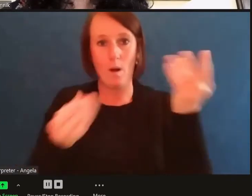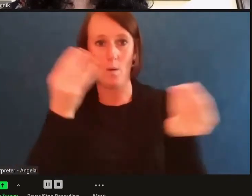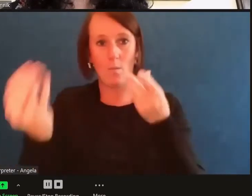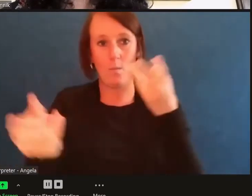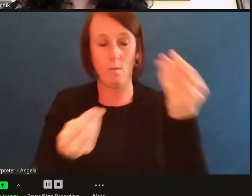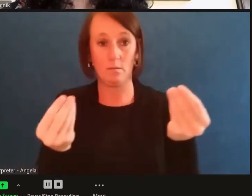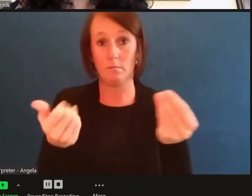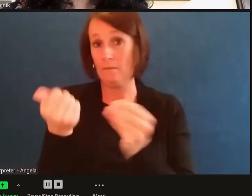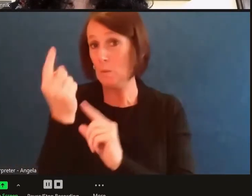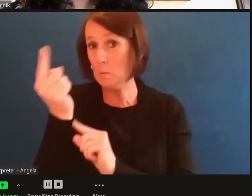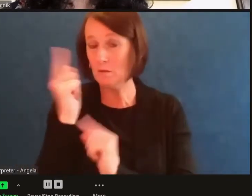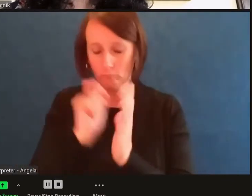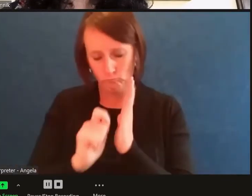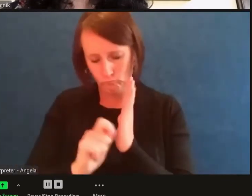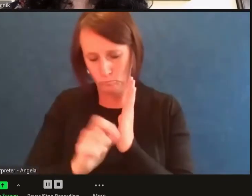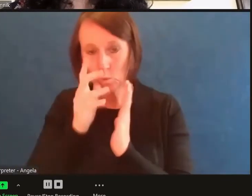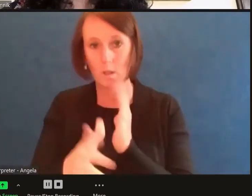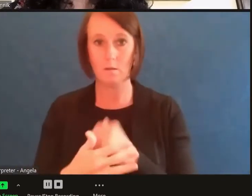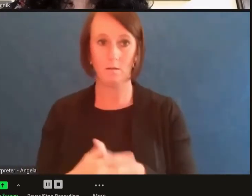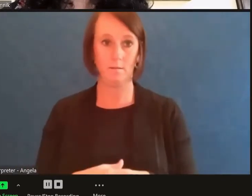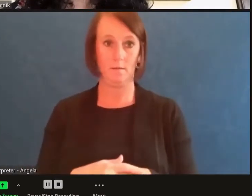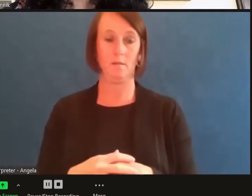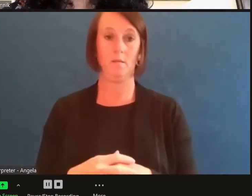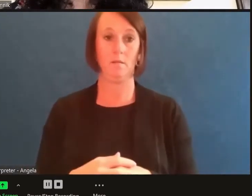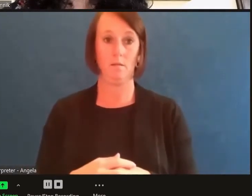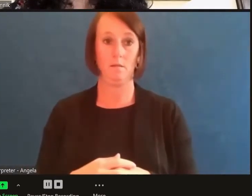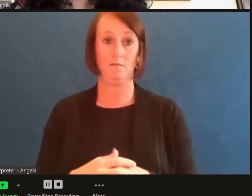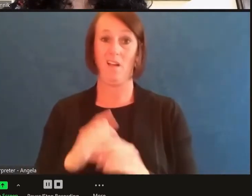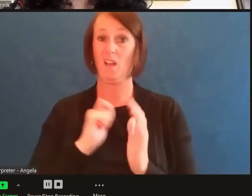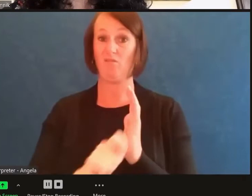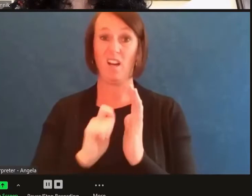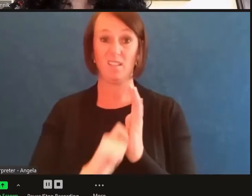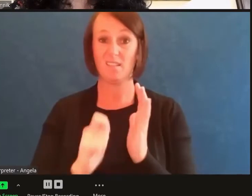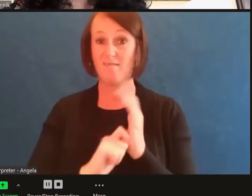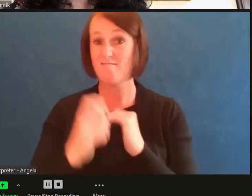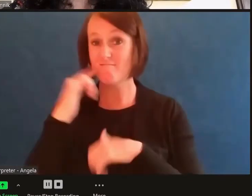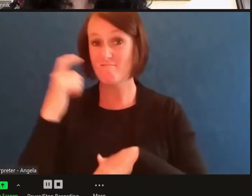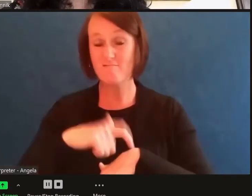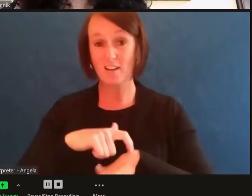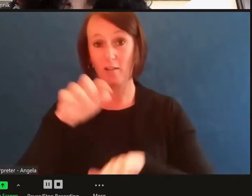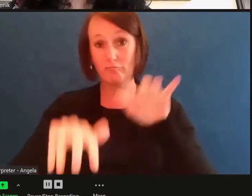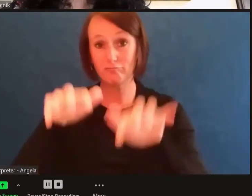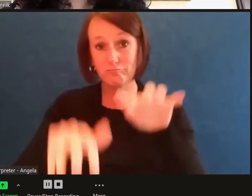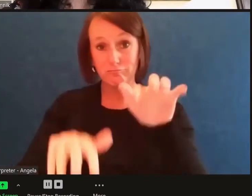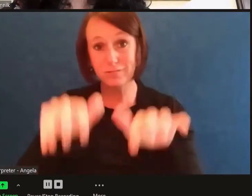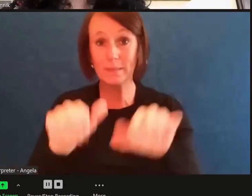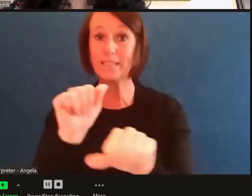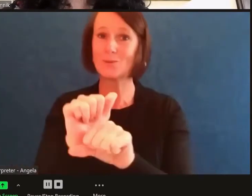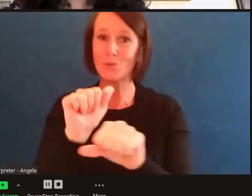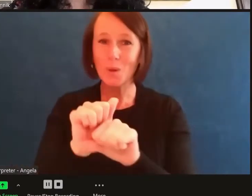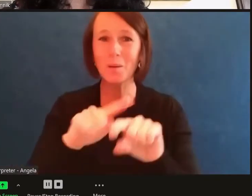few minutes. I just write. It's work, but it's a joy.